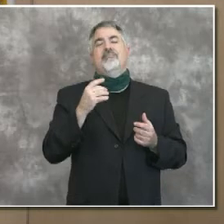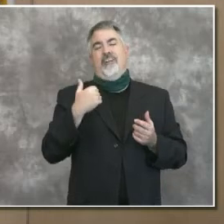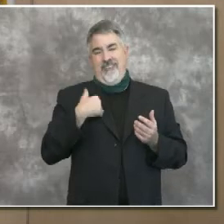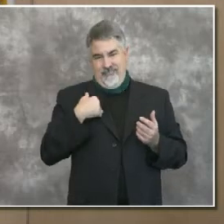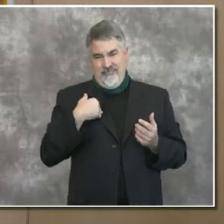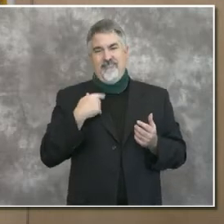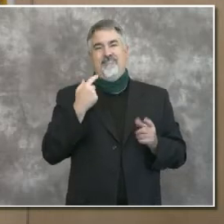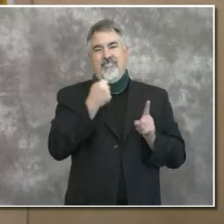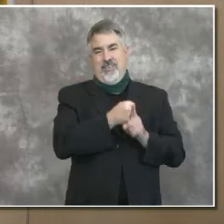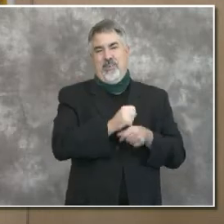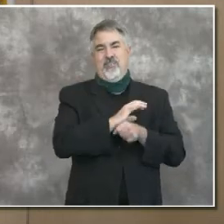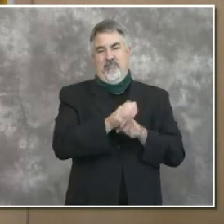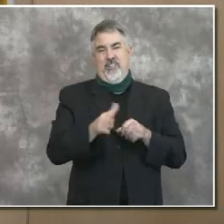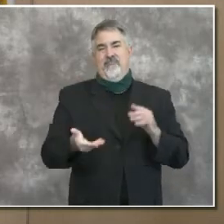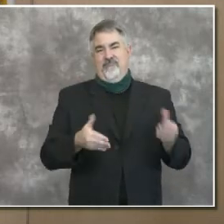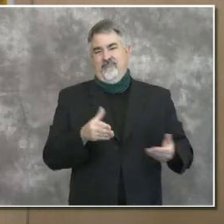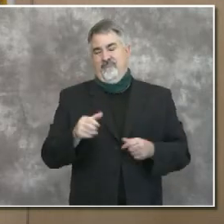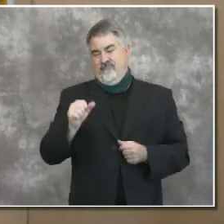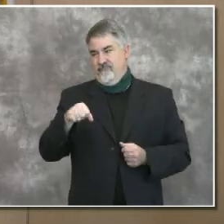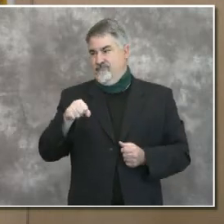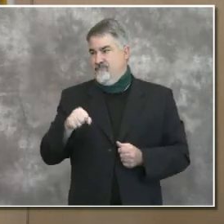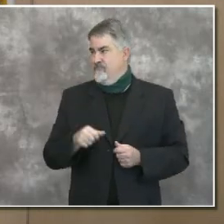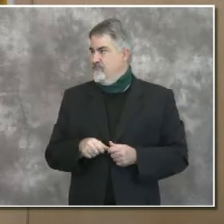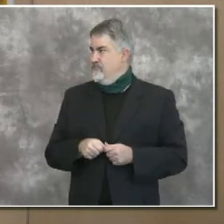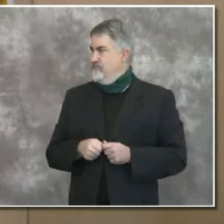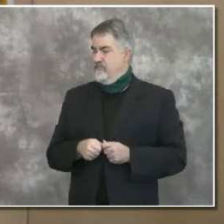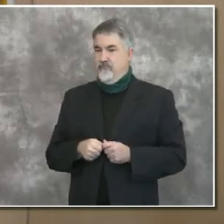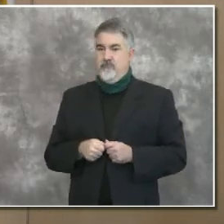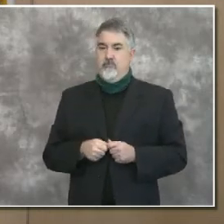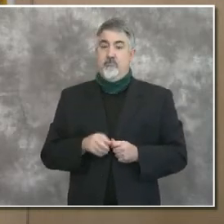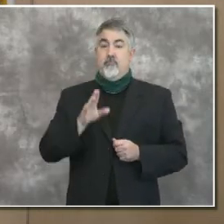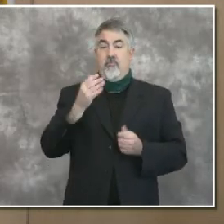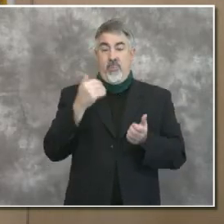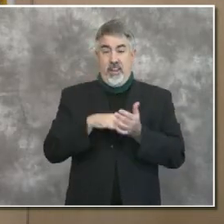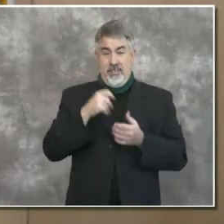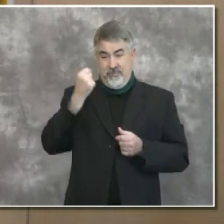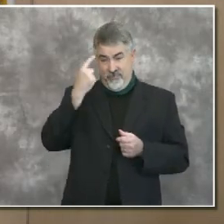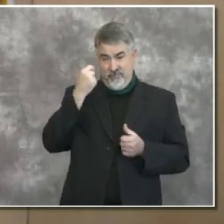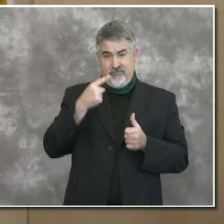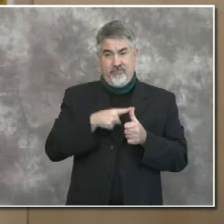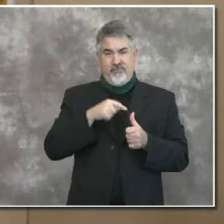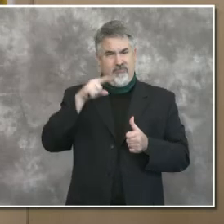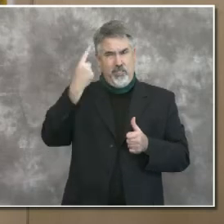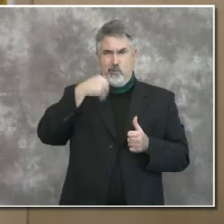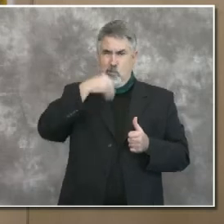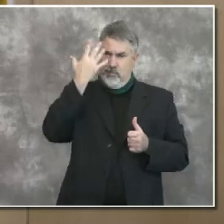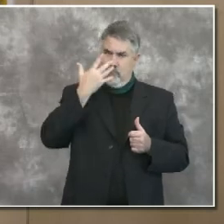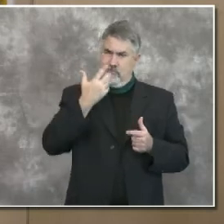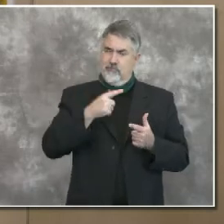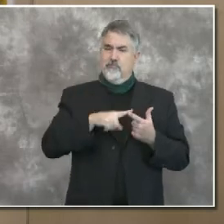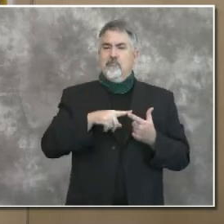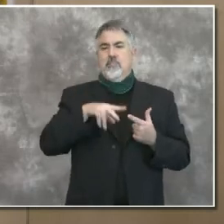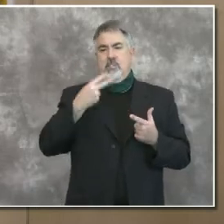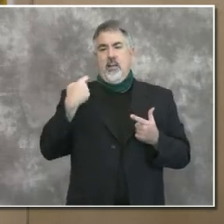ethnic groups. But again, whites, Latinos, and Asians are the top